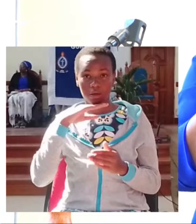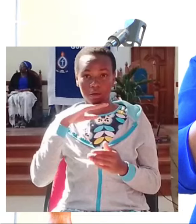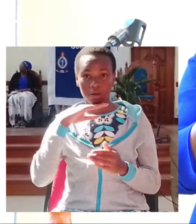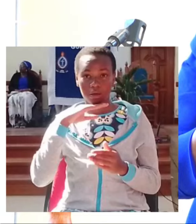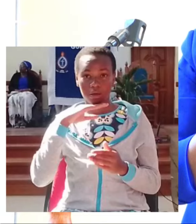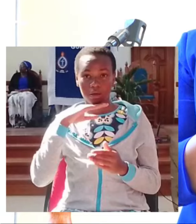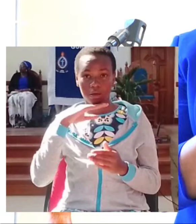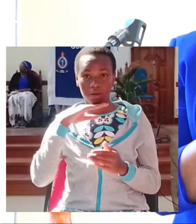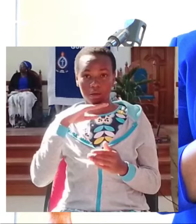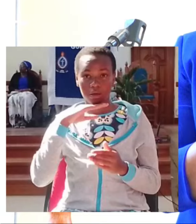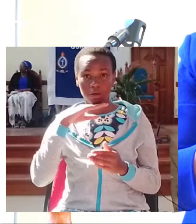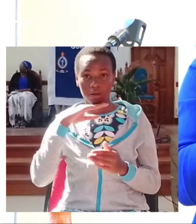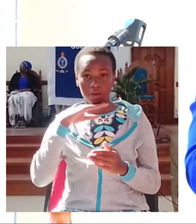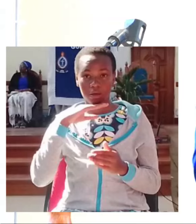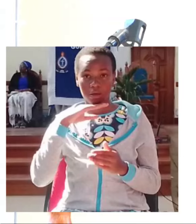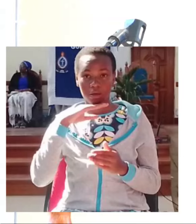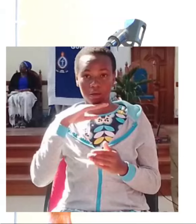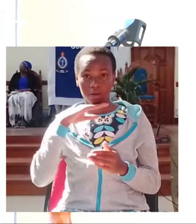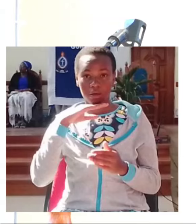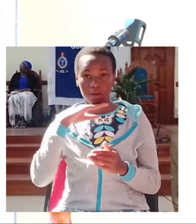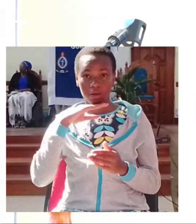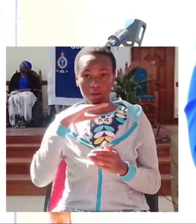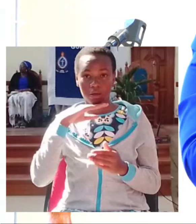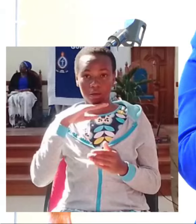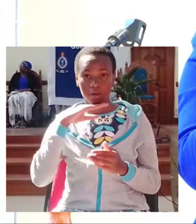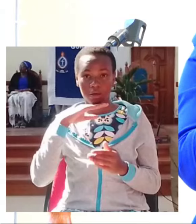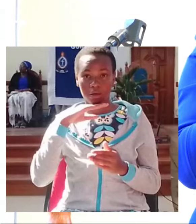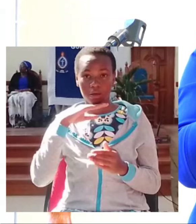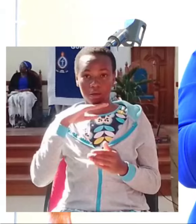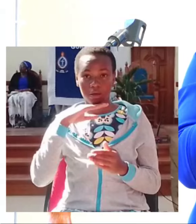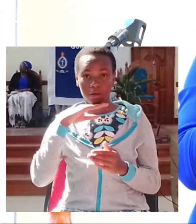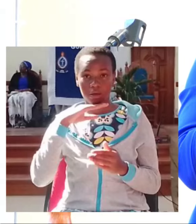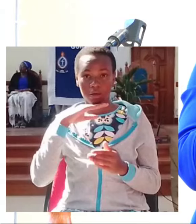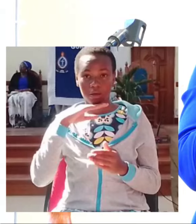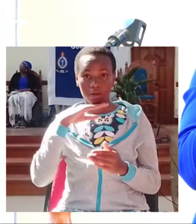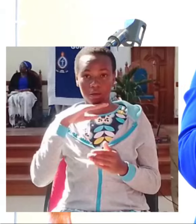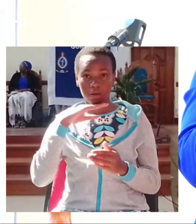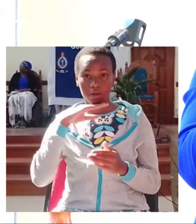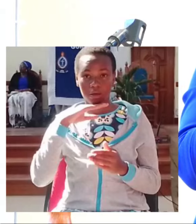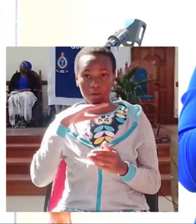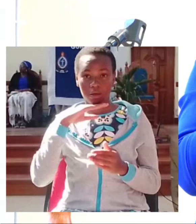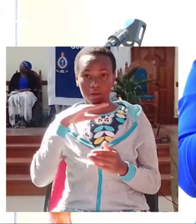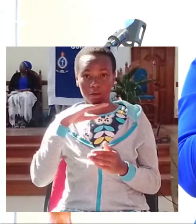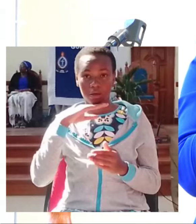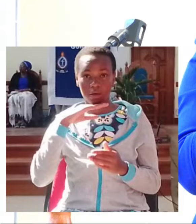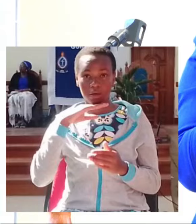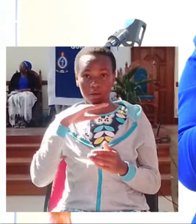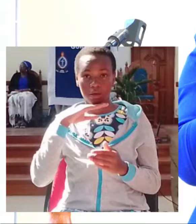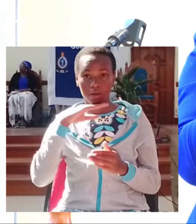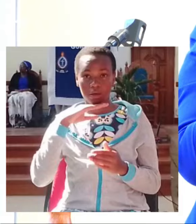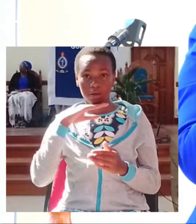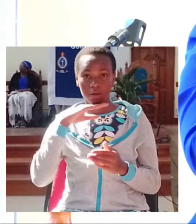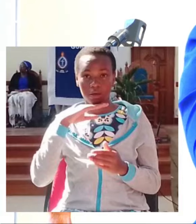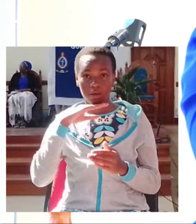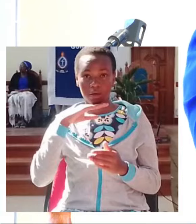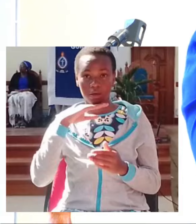There is a time, tukiwa shule, tulienda kwa a Sikh temple. Not the Sikh